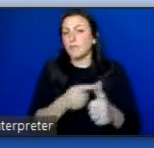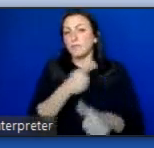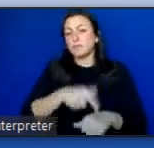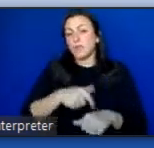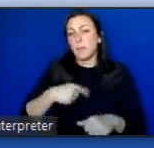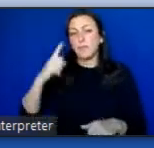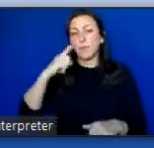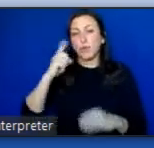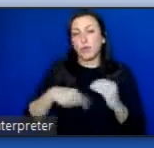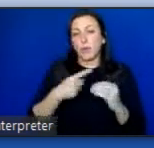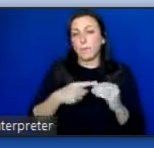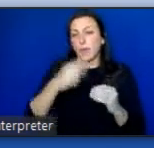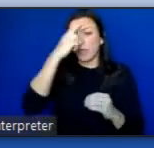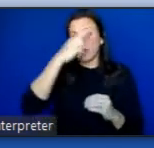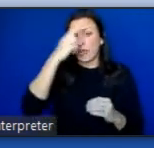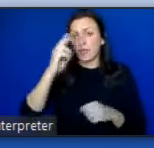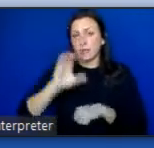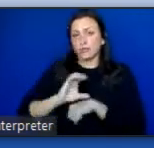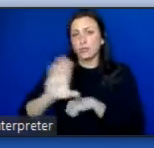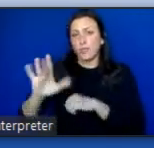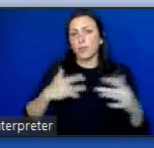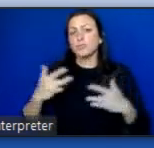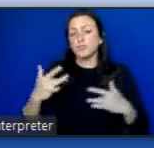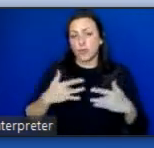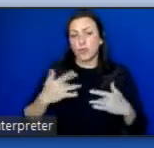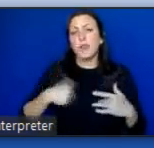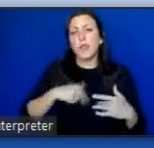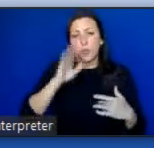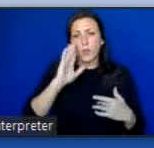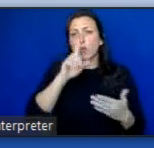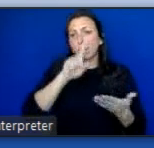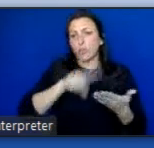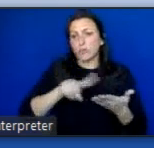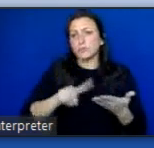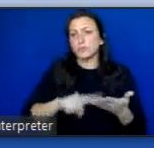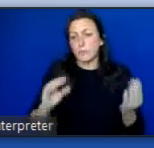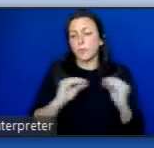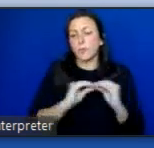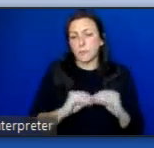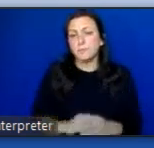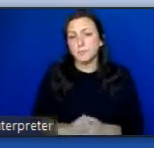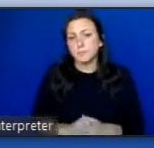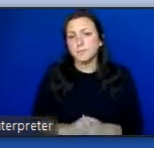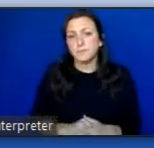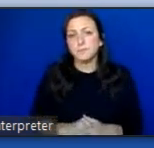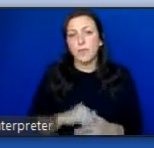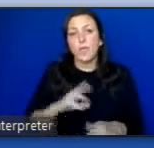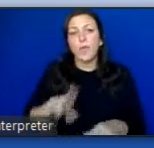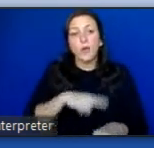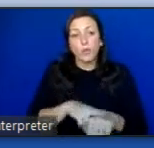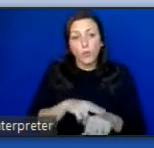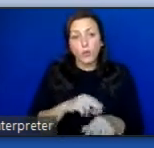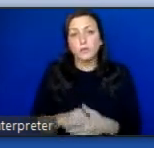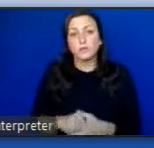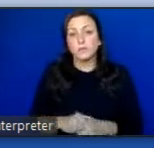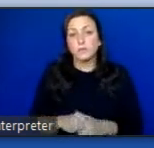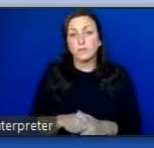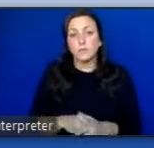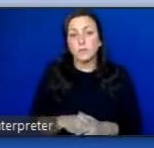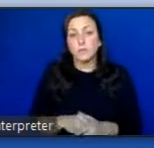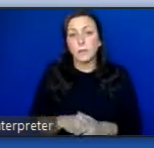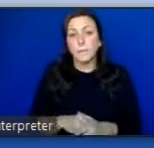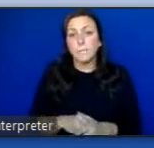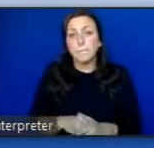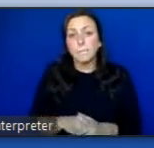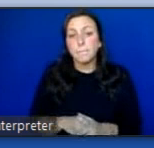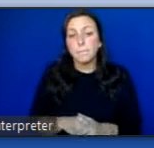Catholic Church's concern, and we'll certainly look into it. Of course, we always will honor the